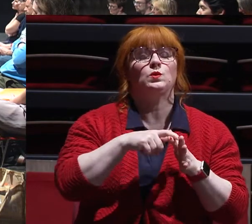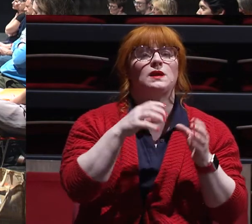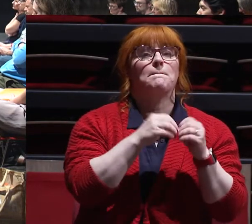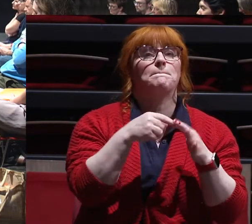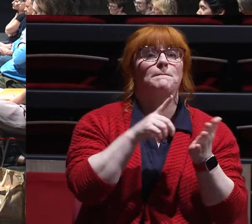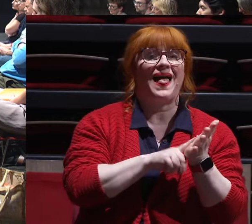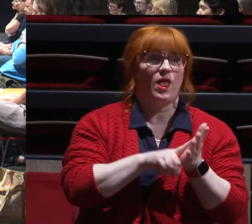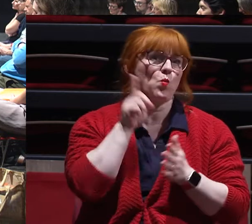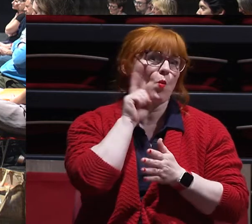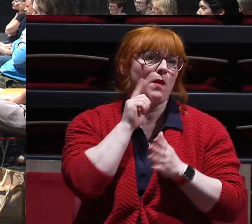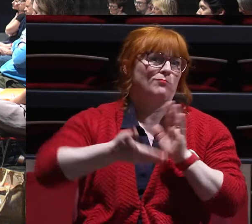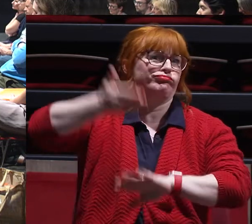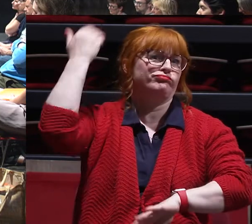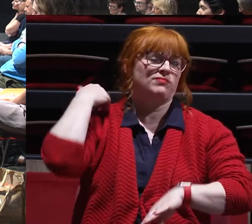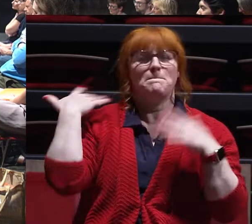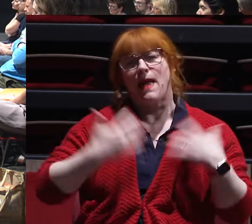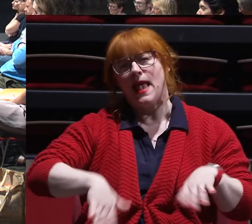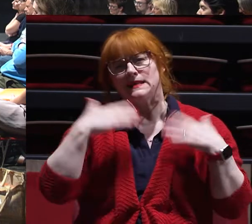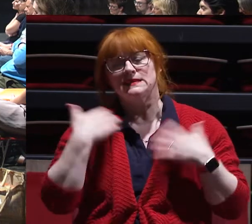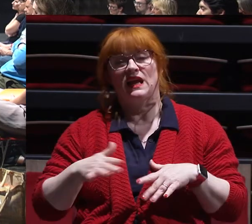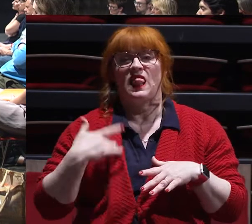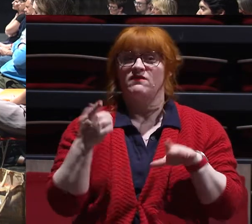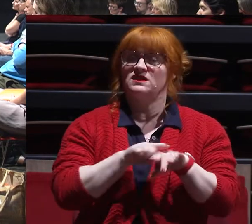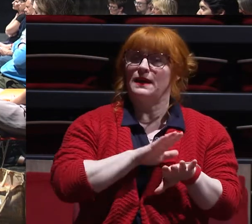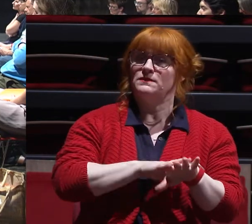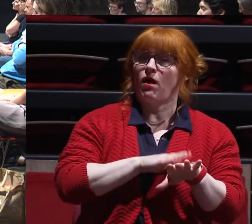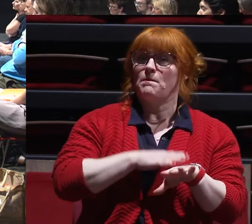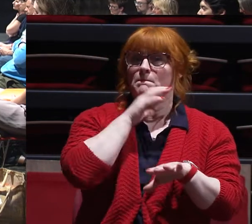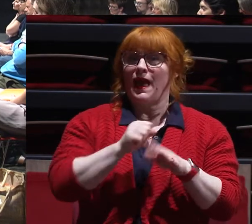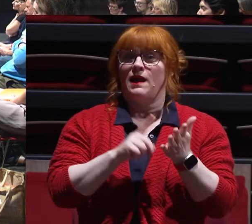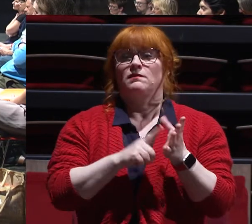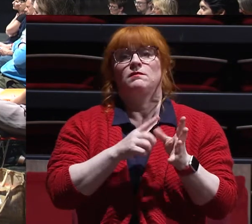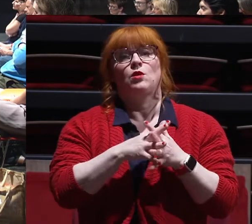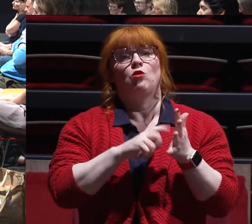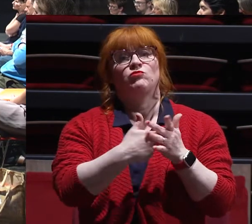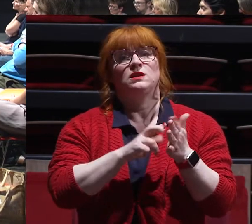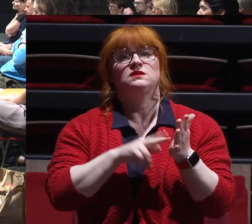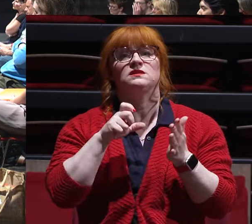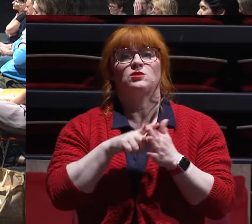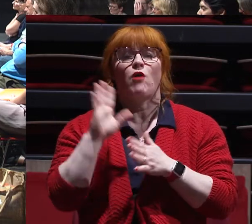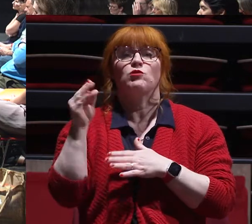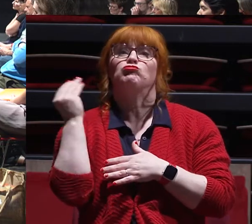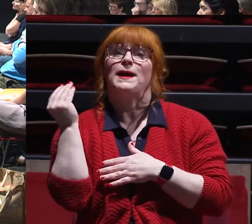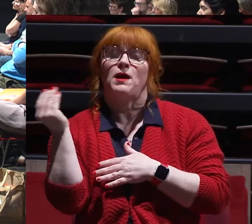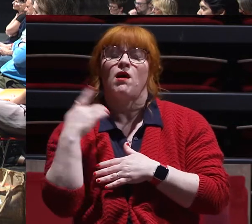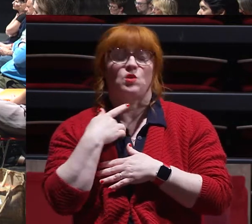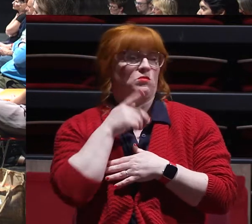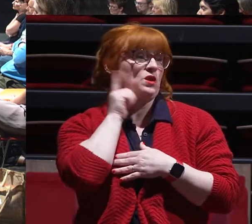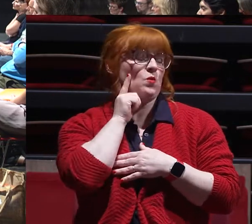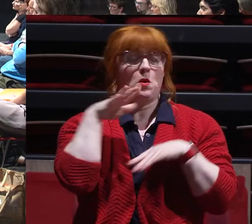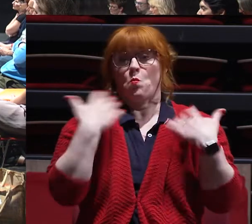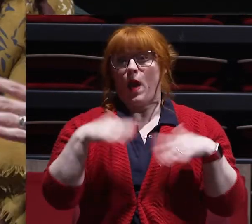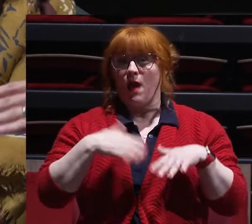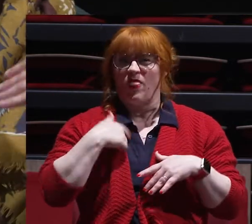an explorer, this amazing woman who travelled all around the Middle East and was a contemporary of Lawrence of Arabia's. And I didn't know anything about